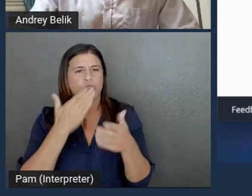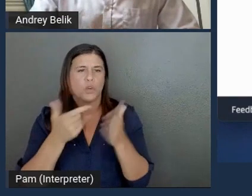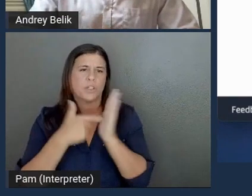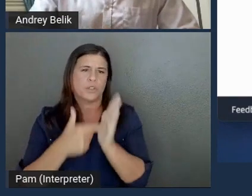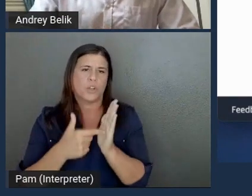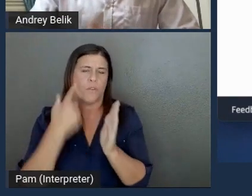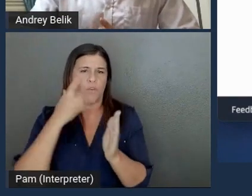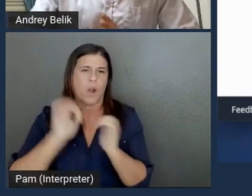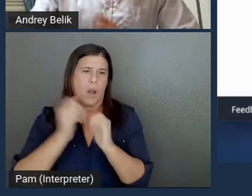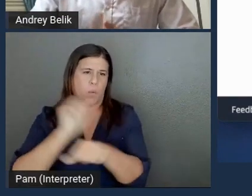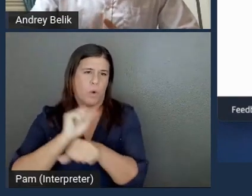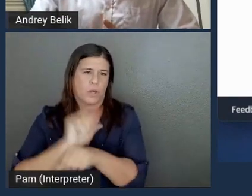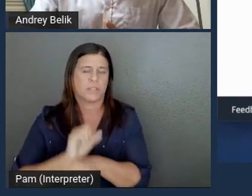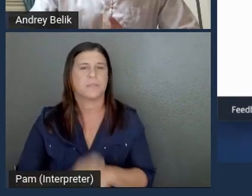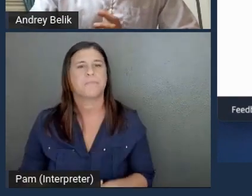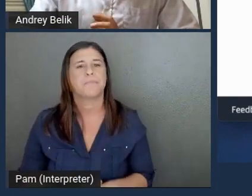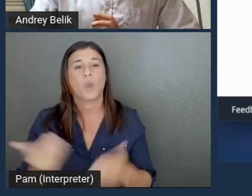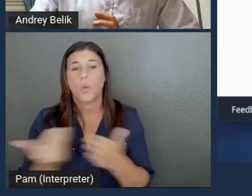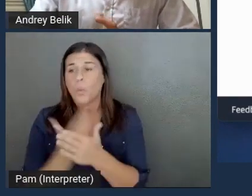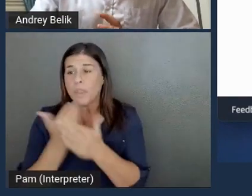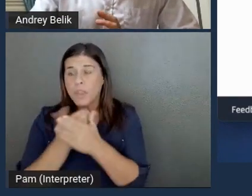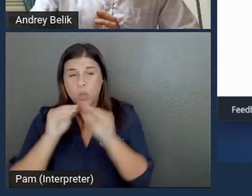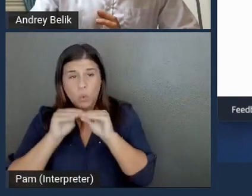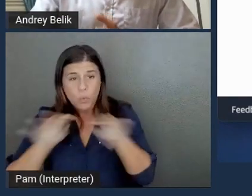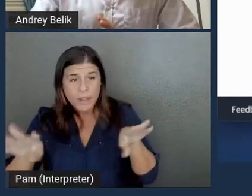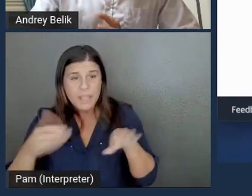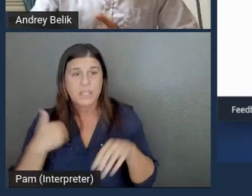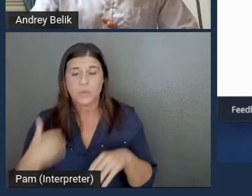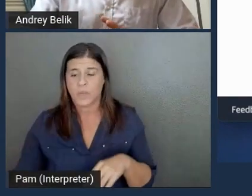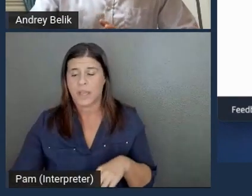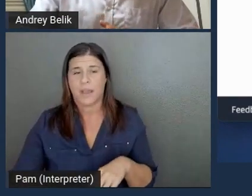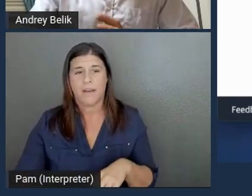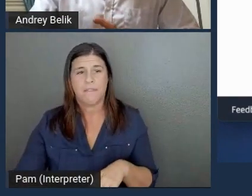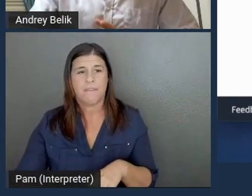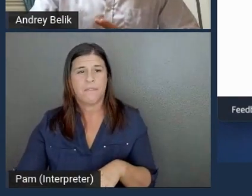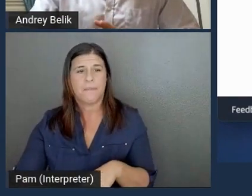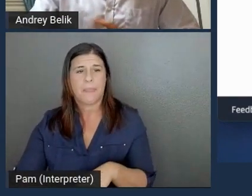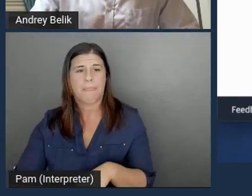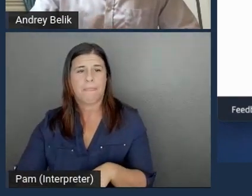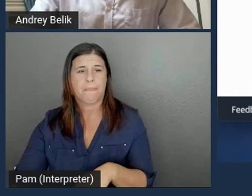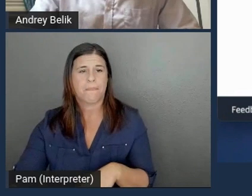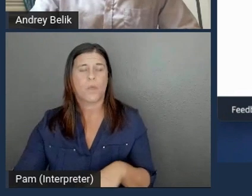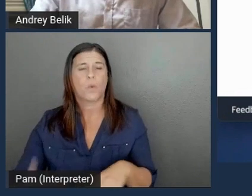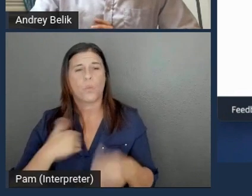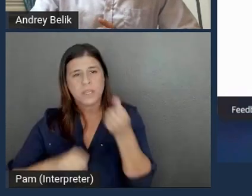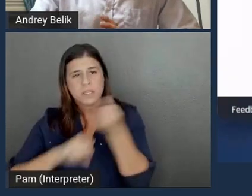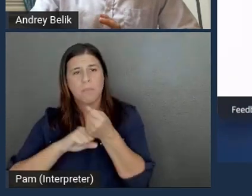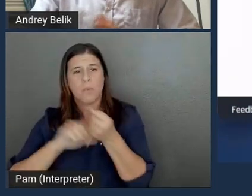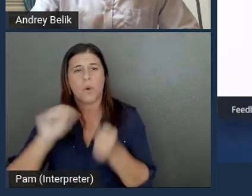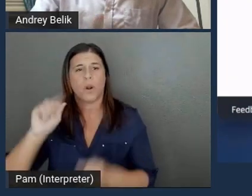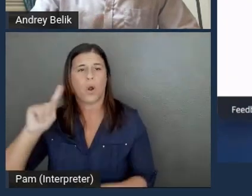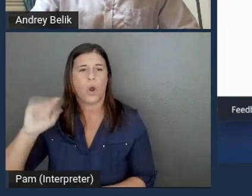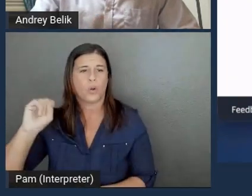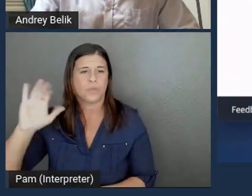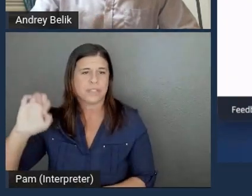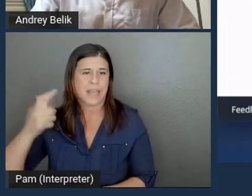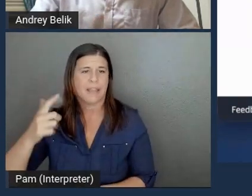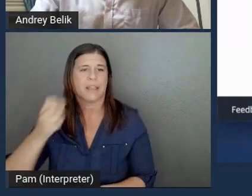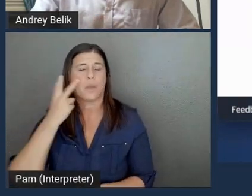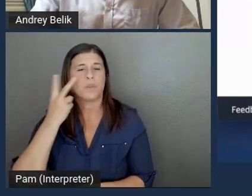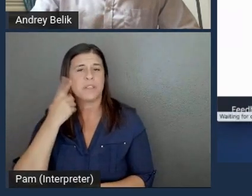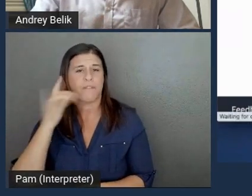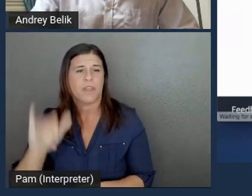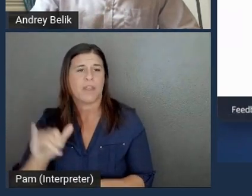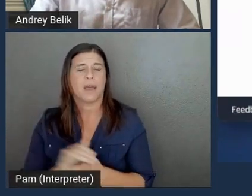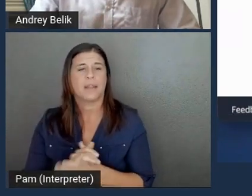it works. So with this new release, we support autoscaling, and on the console, you will see a new tab called Autoscaling Policies.